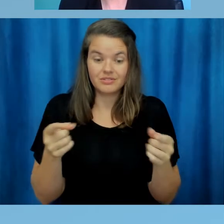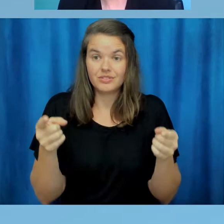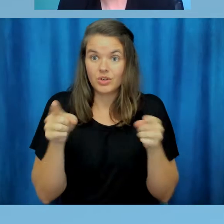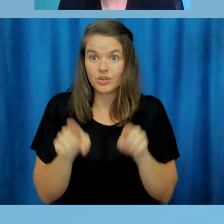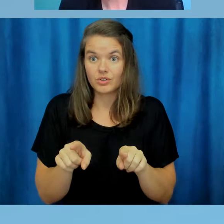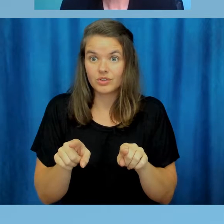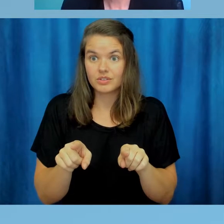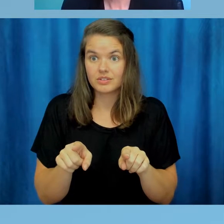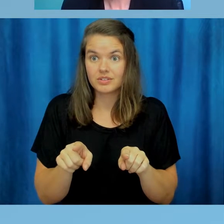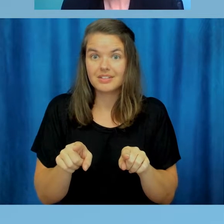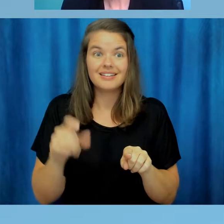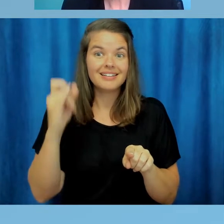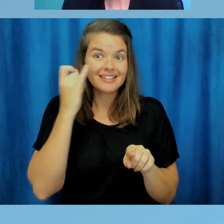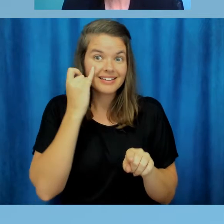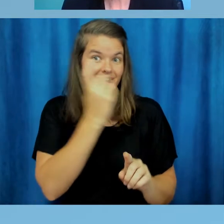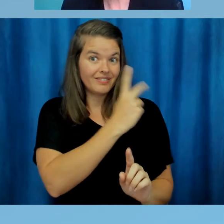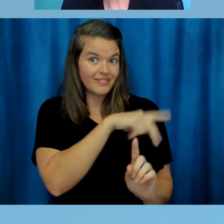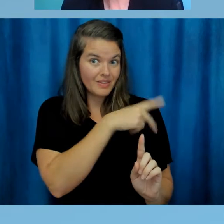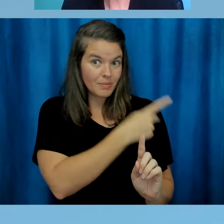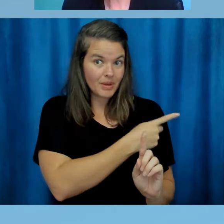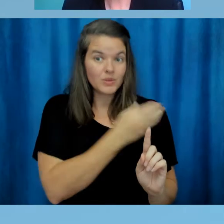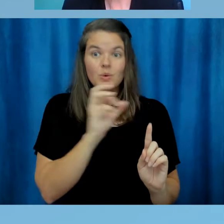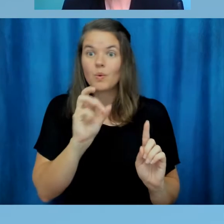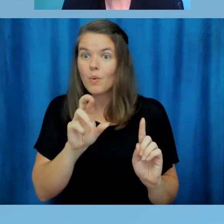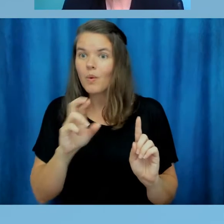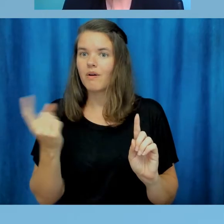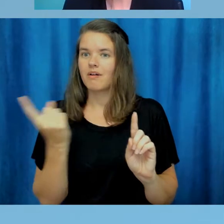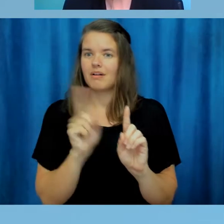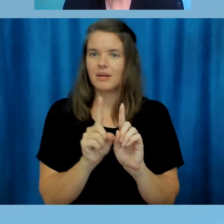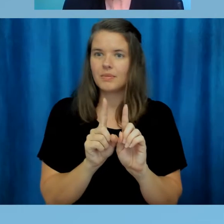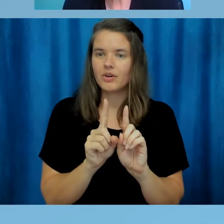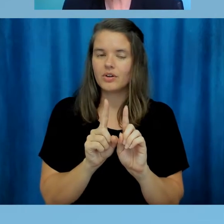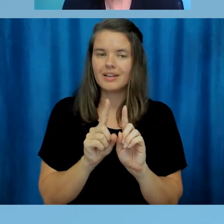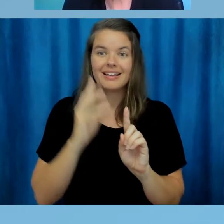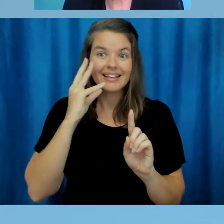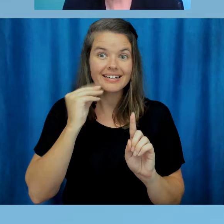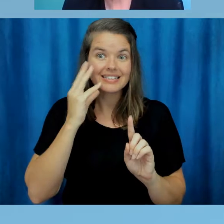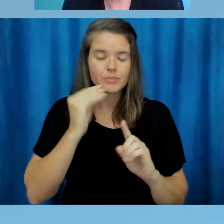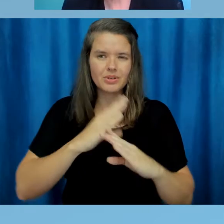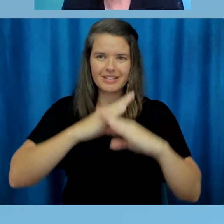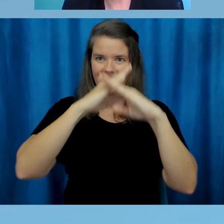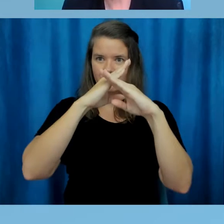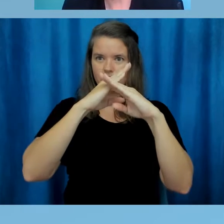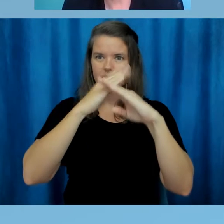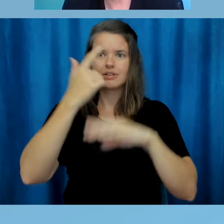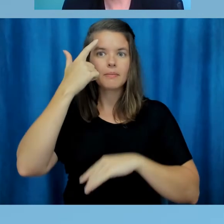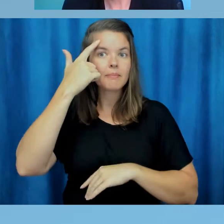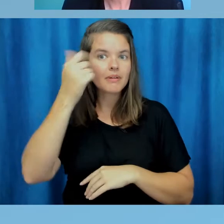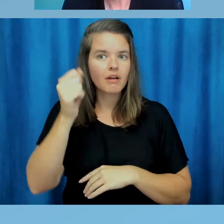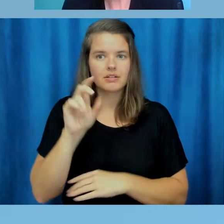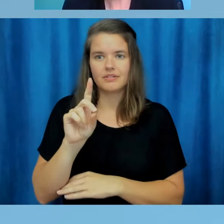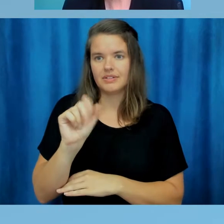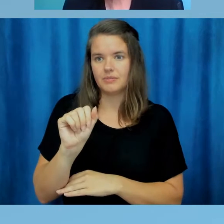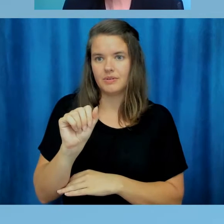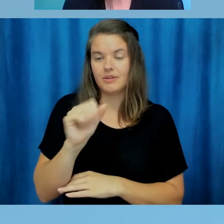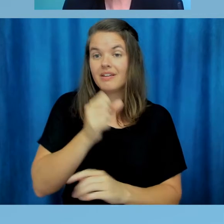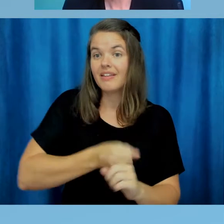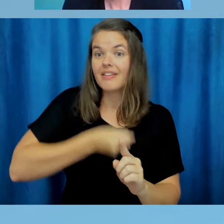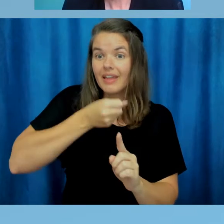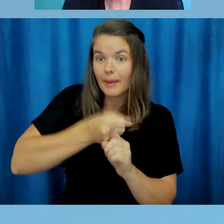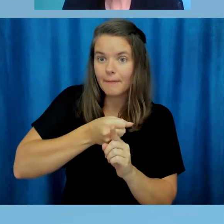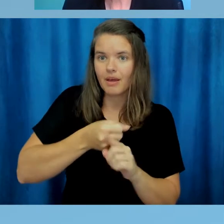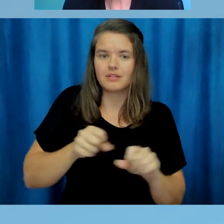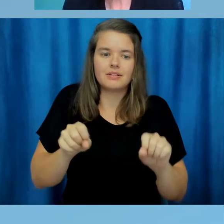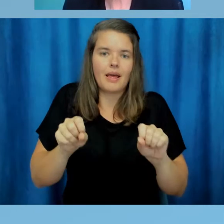communication occurs if the patient or the companion experiences a hindrance because of their disability, which